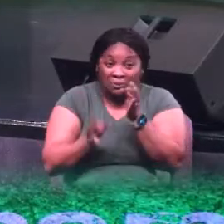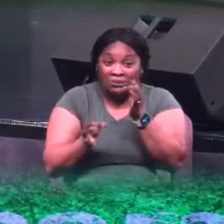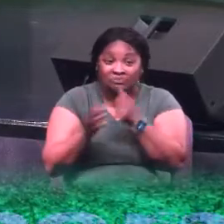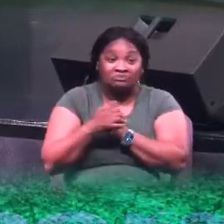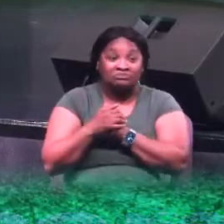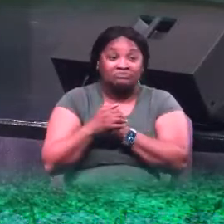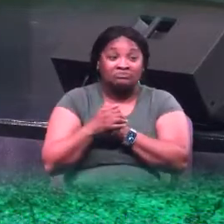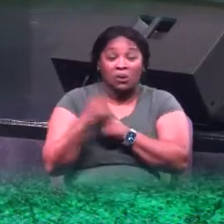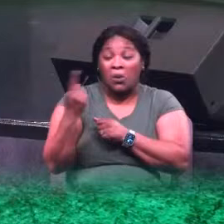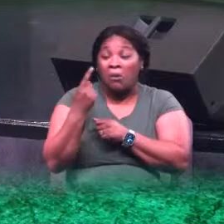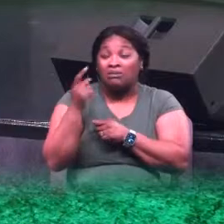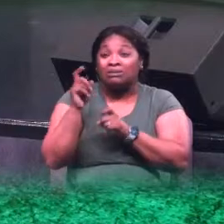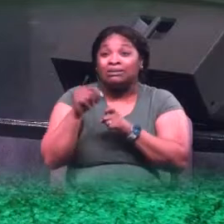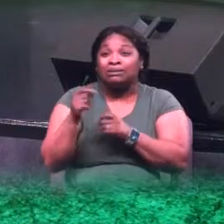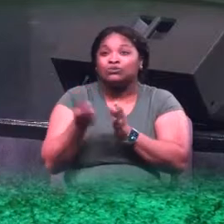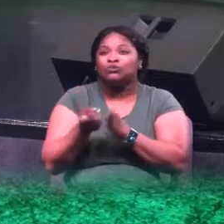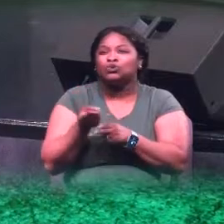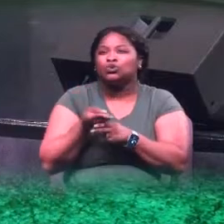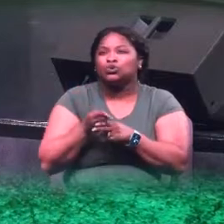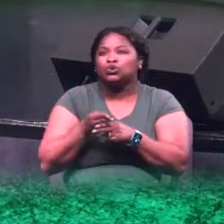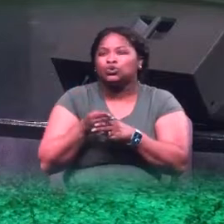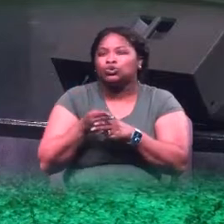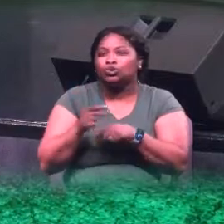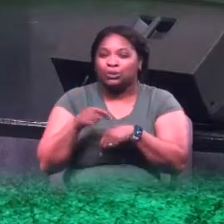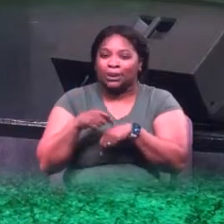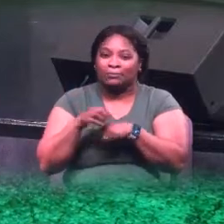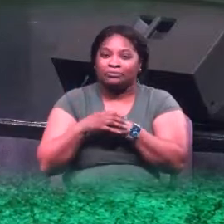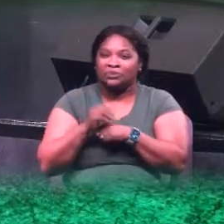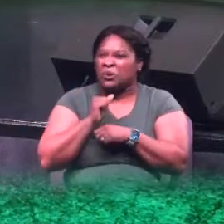And he only needs it temporarily. Doesn't need it permanently.